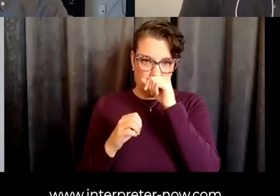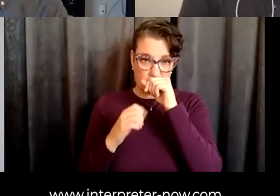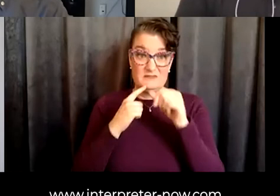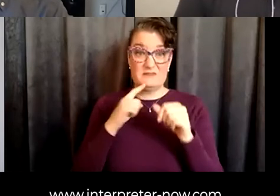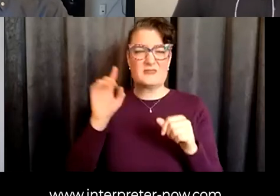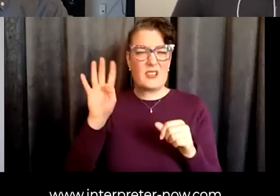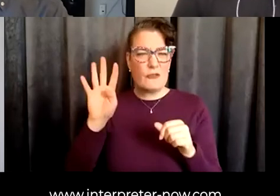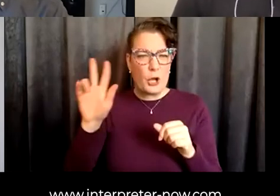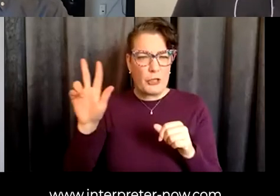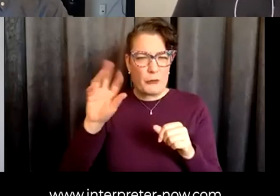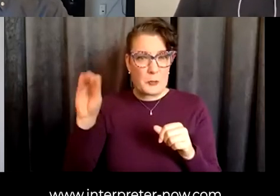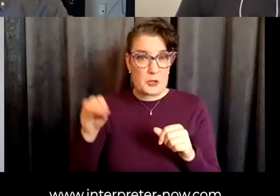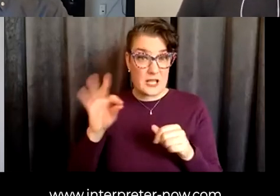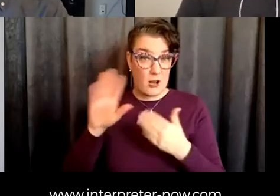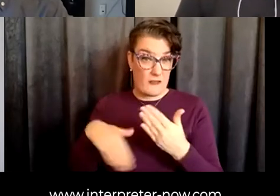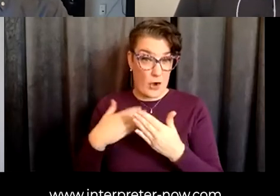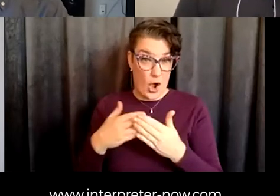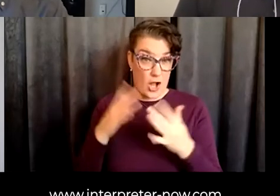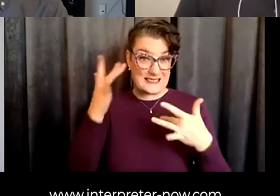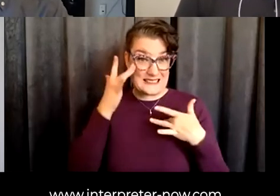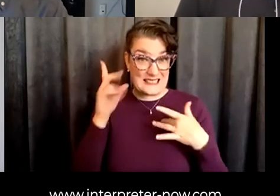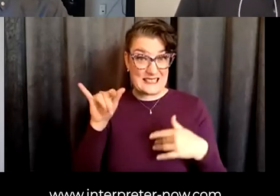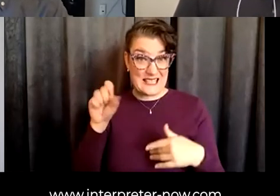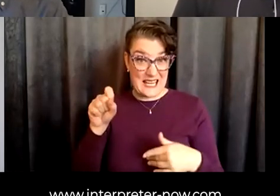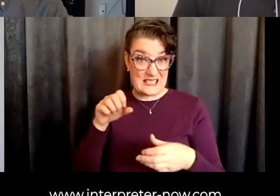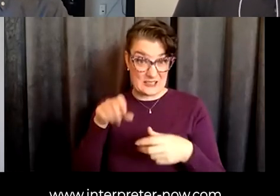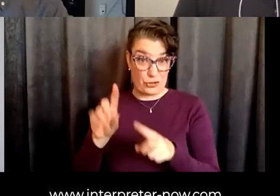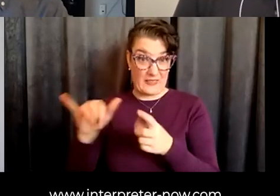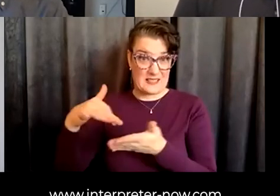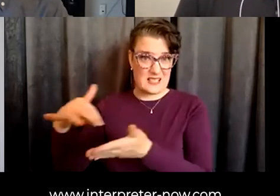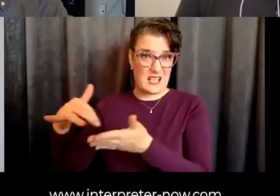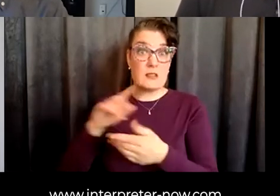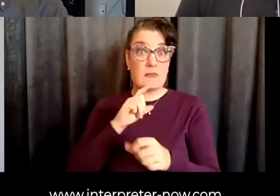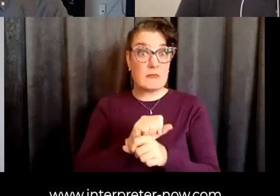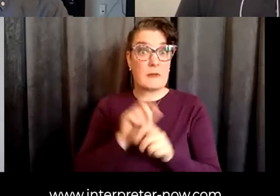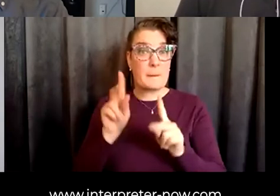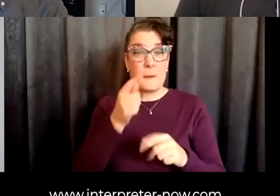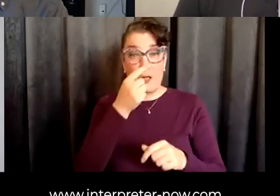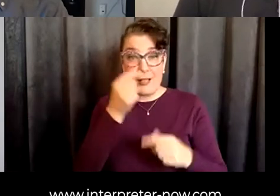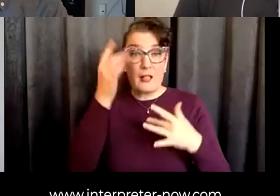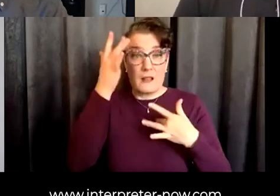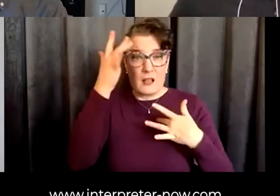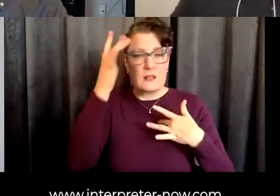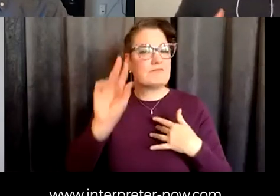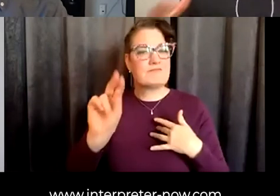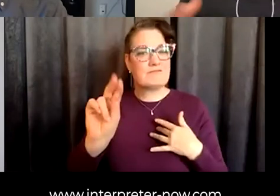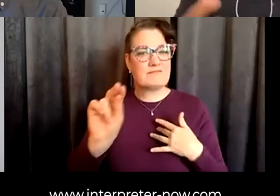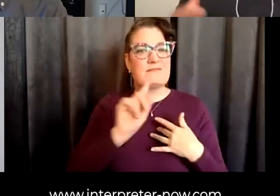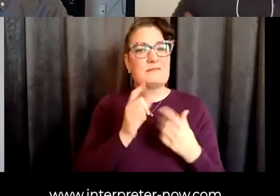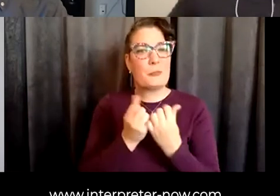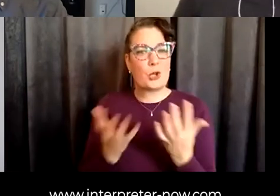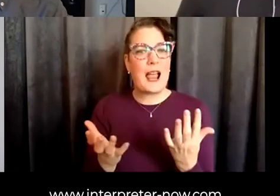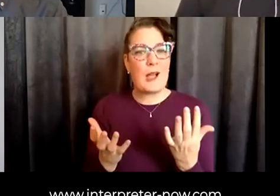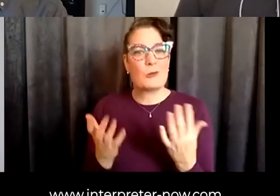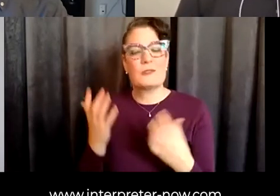days in this study were actually attributed to burnout for these individuals. And again, I don't know the sample size yet,